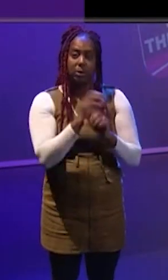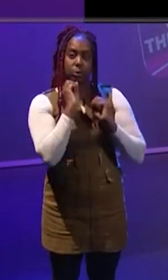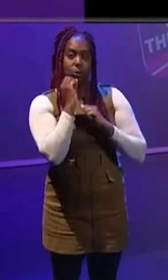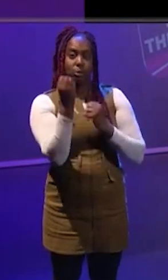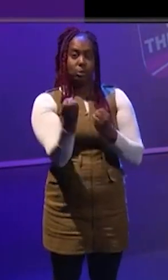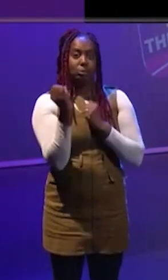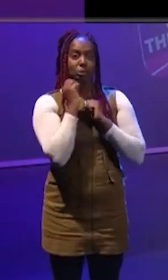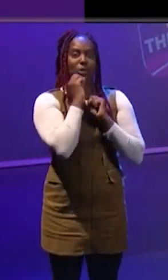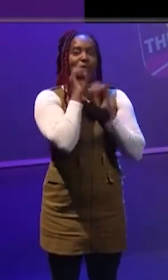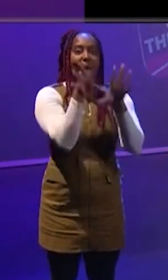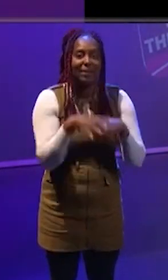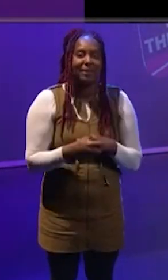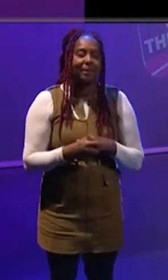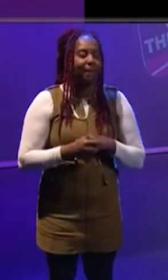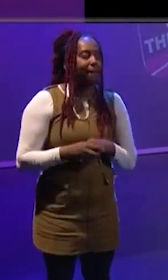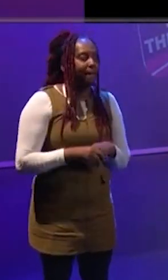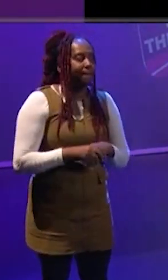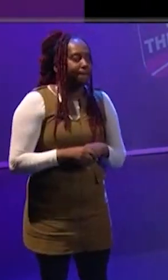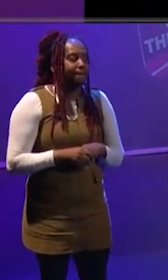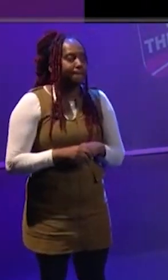it loud.